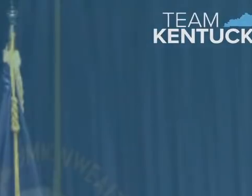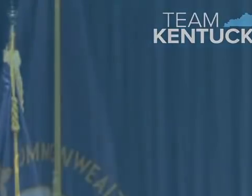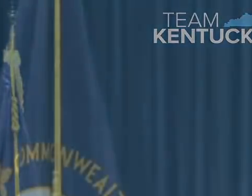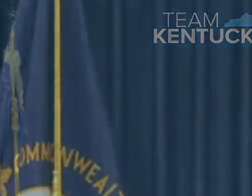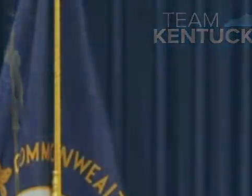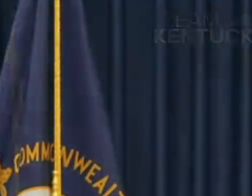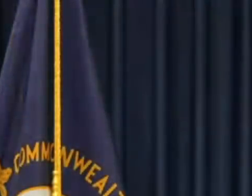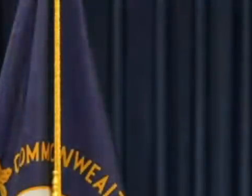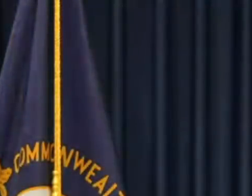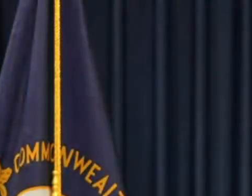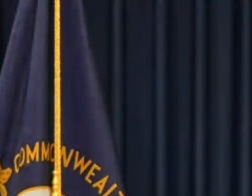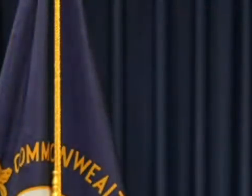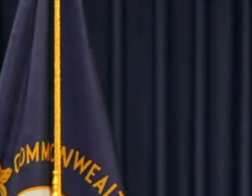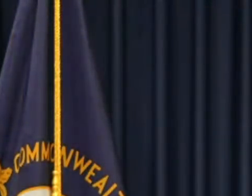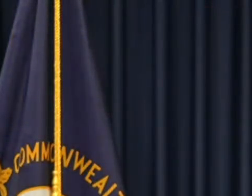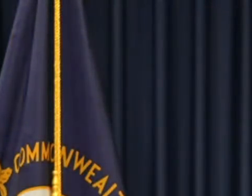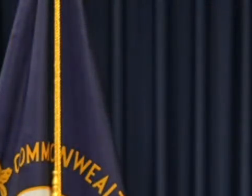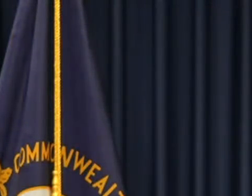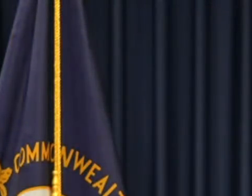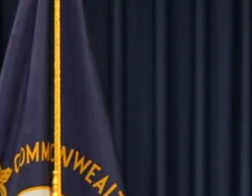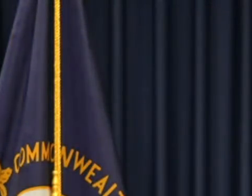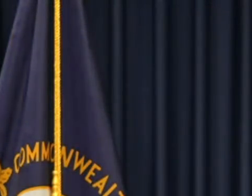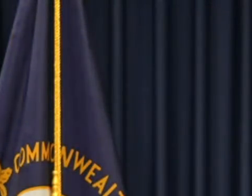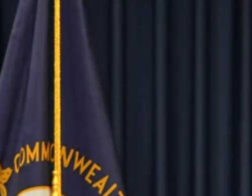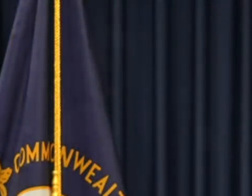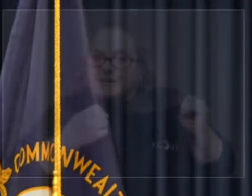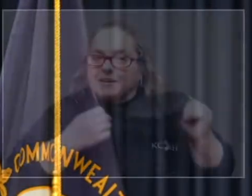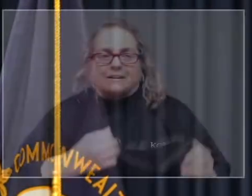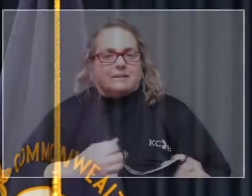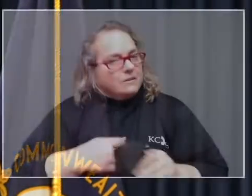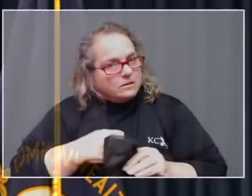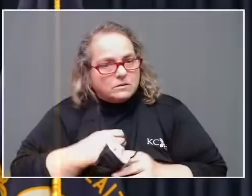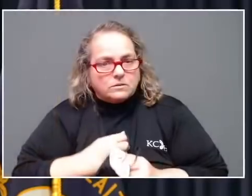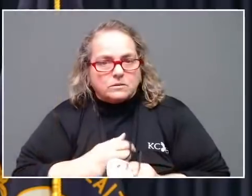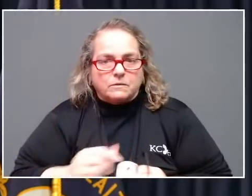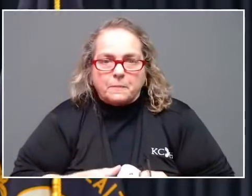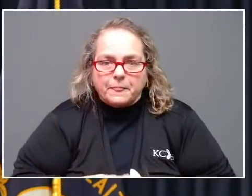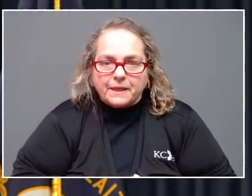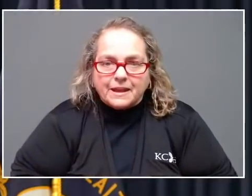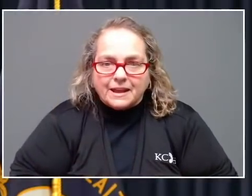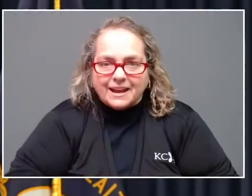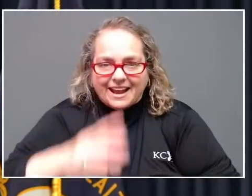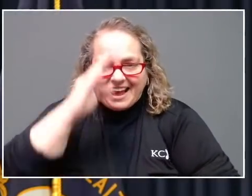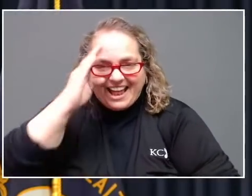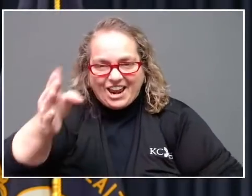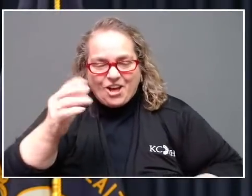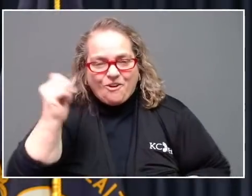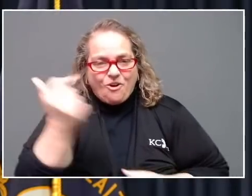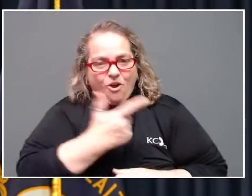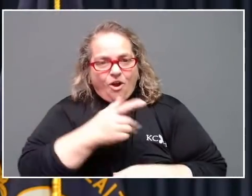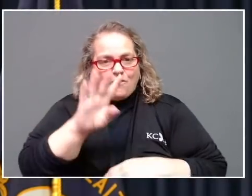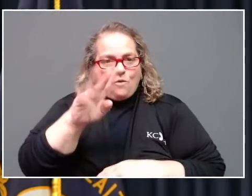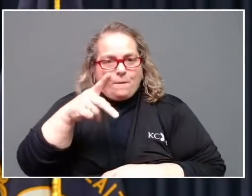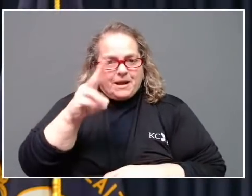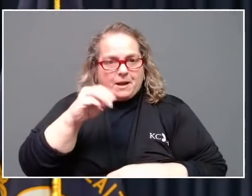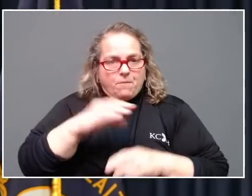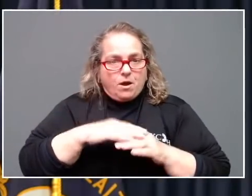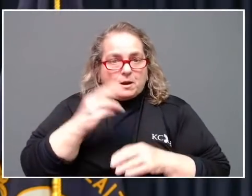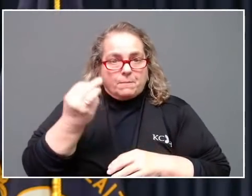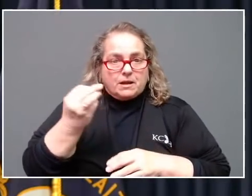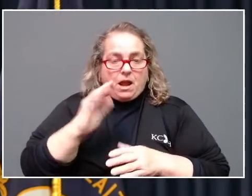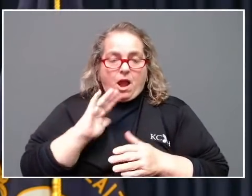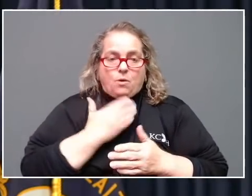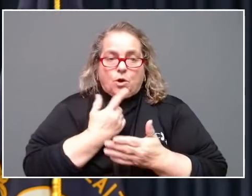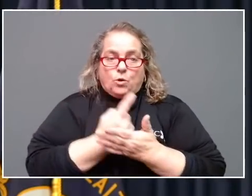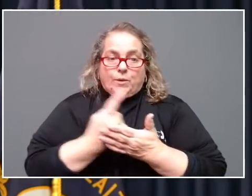All right. Hello, everybody. It is 4 p.m. on Monday. It's our weekly COVID update, and then we'll have a few other